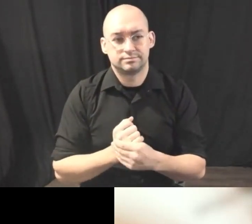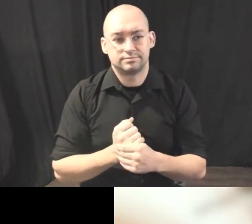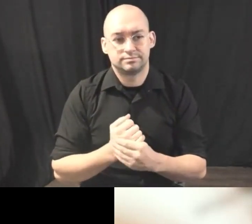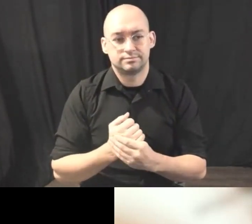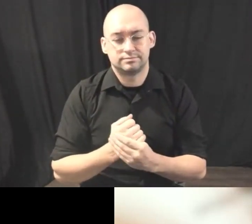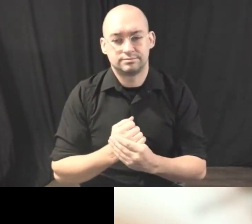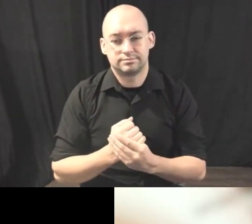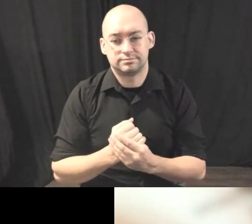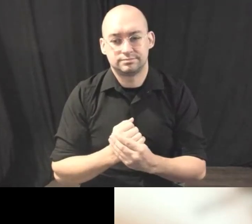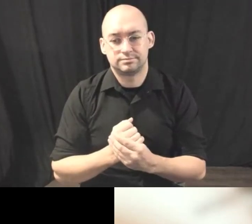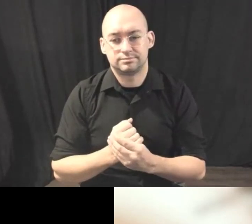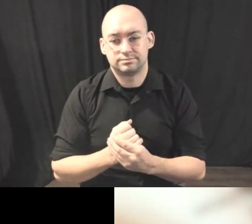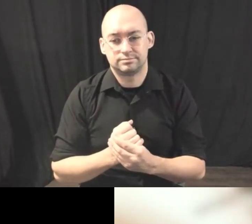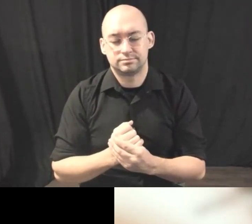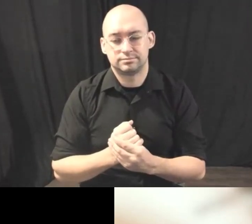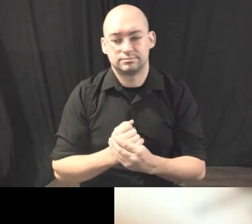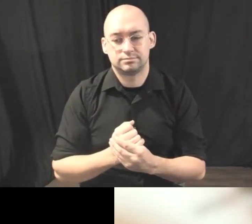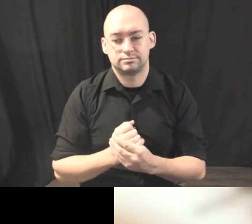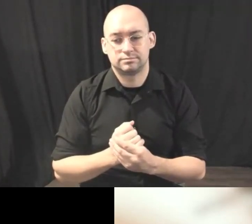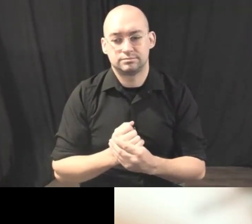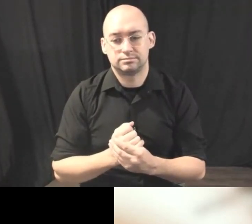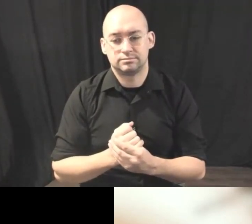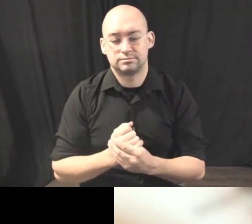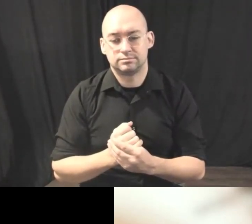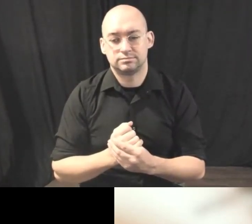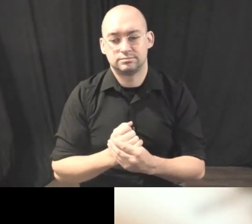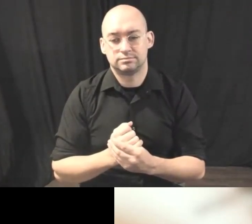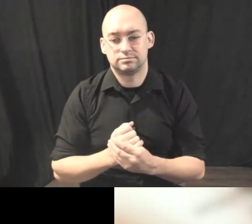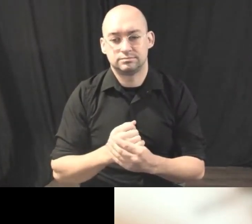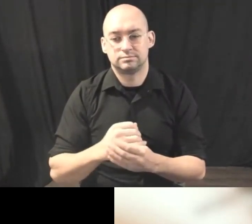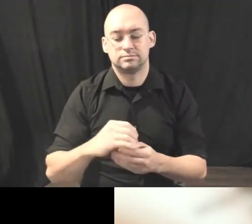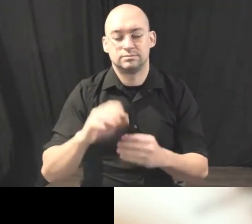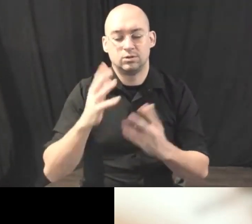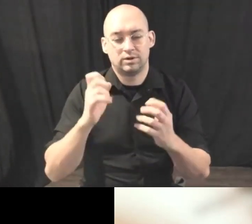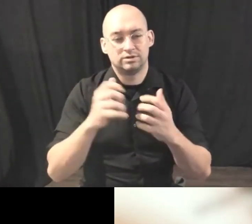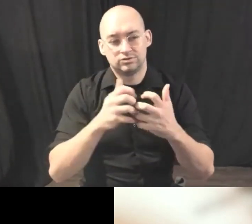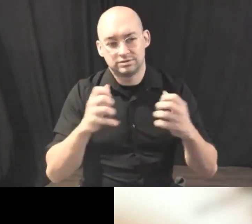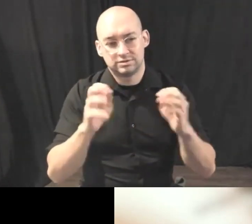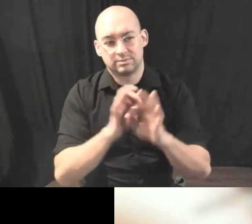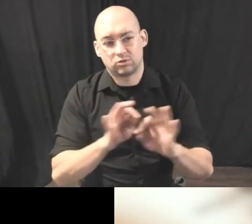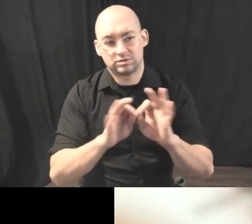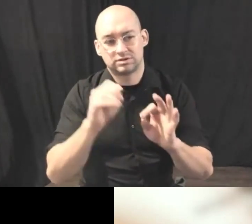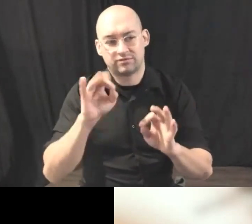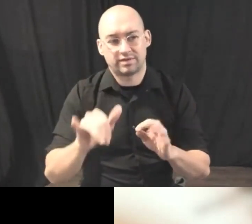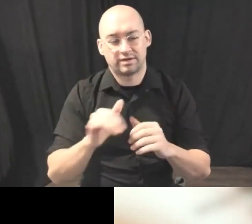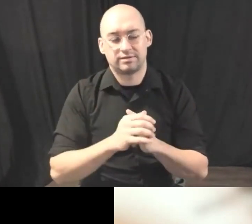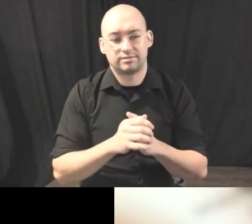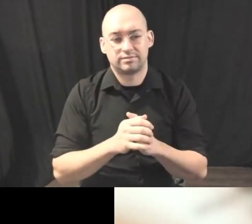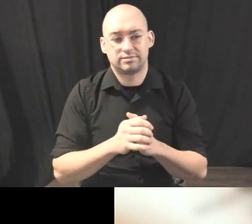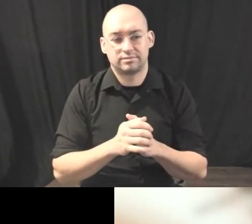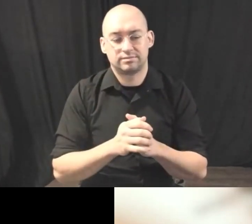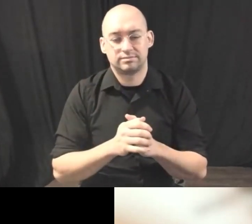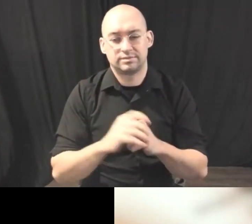that. Just want to emphasize what my colleagues are voicing here and the importance of it, and it does additionally tie into the crises